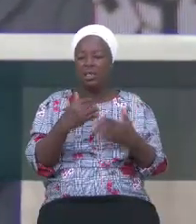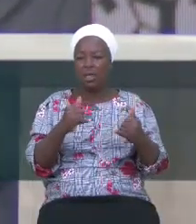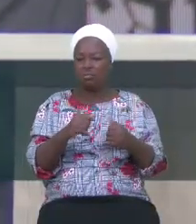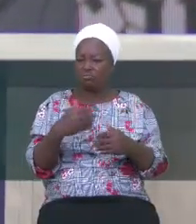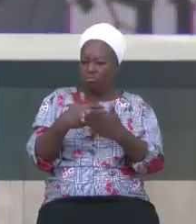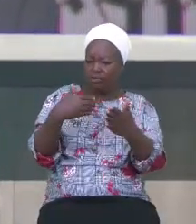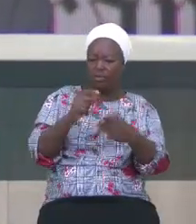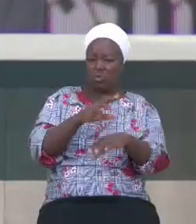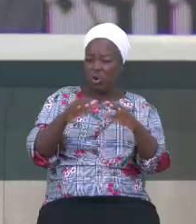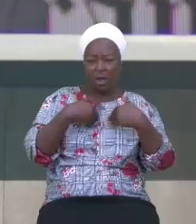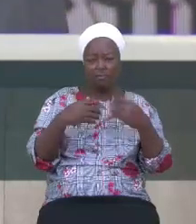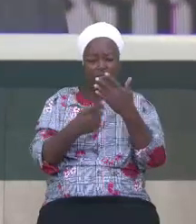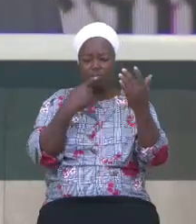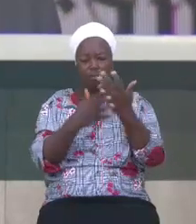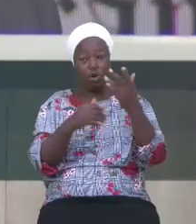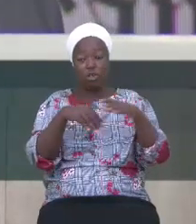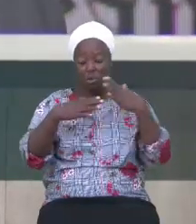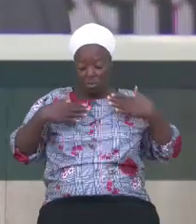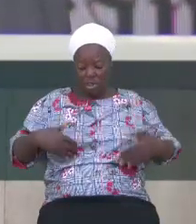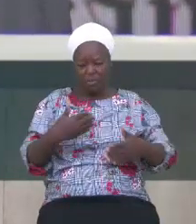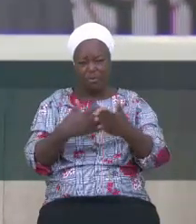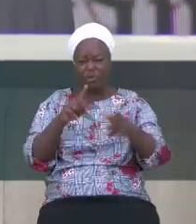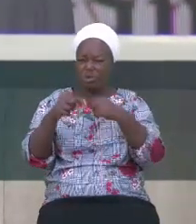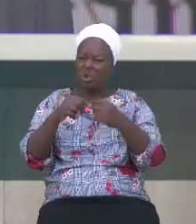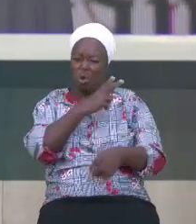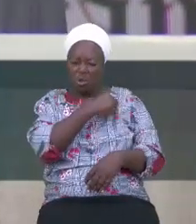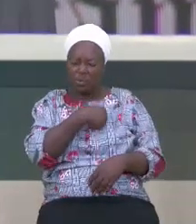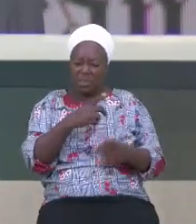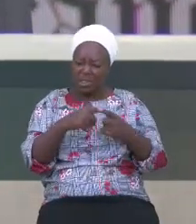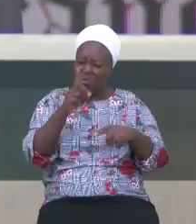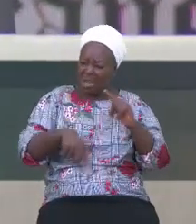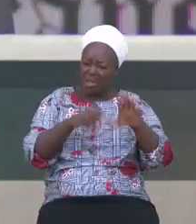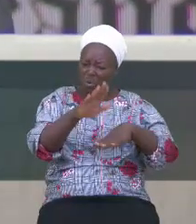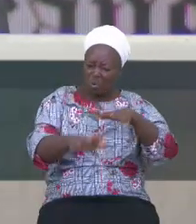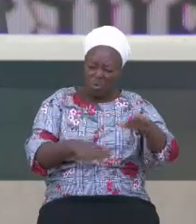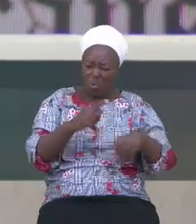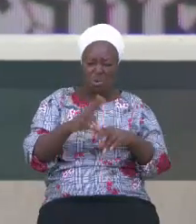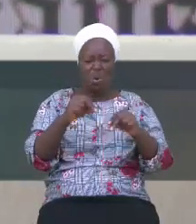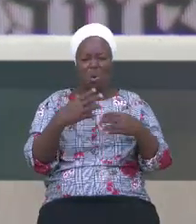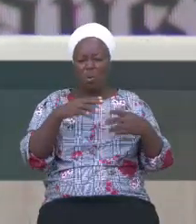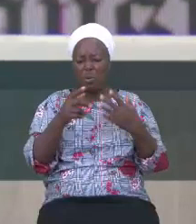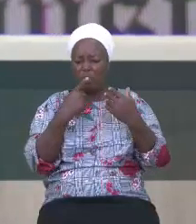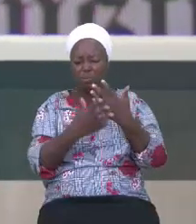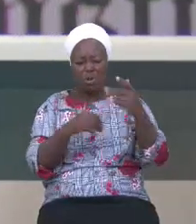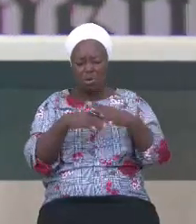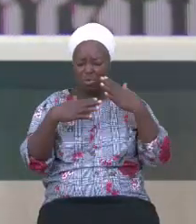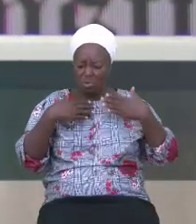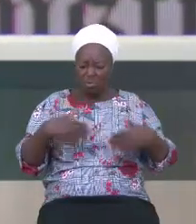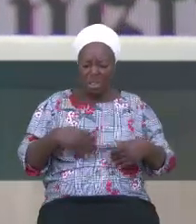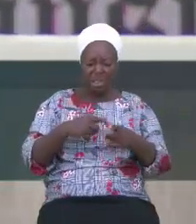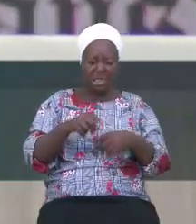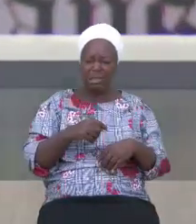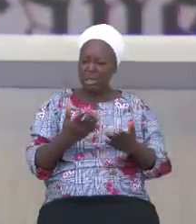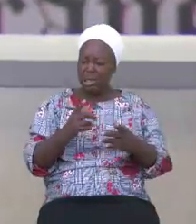before, weak. You couldn't walk. Your legs could not carry you before that time. And then they infuse